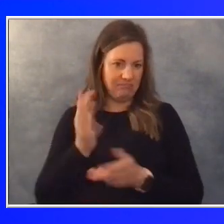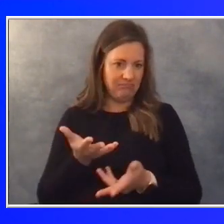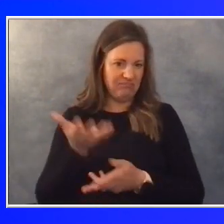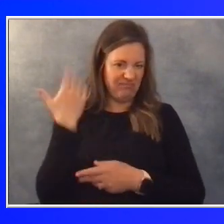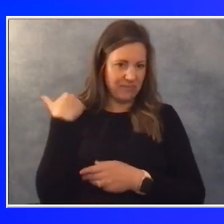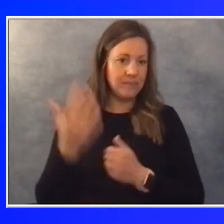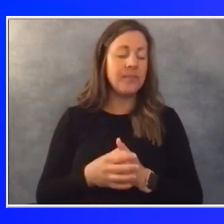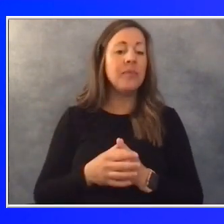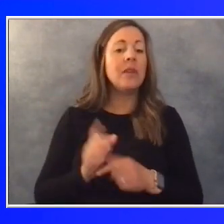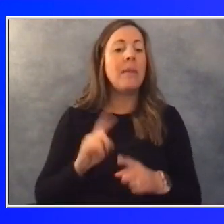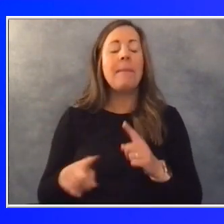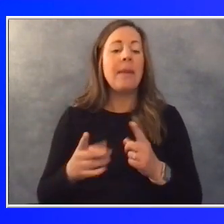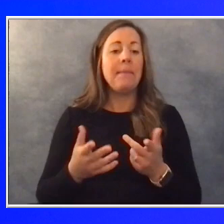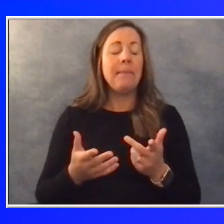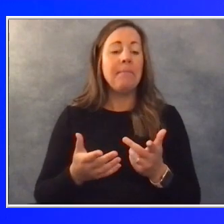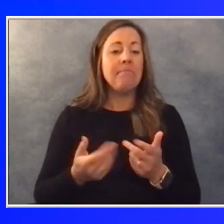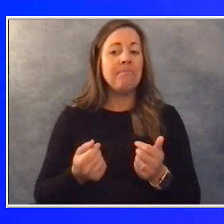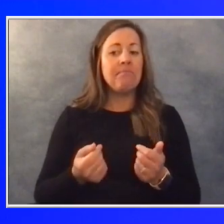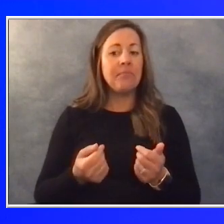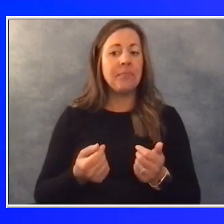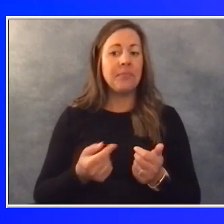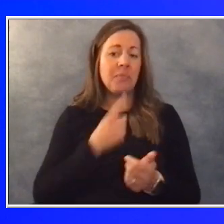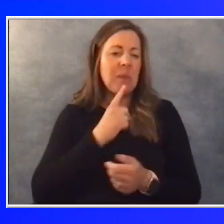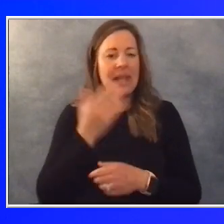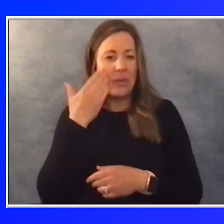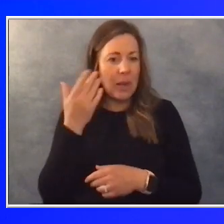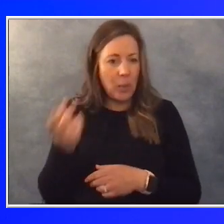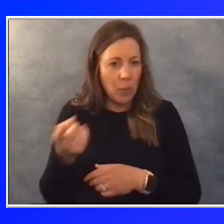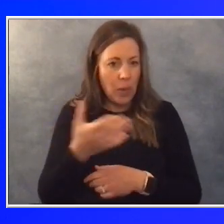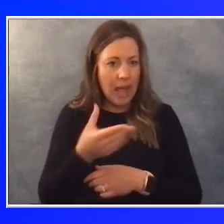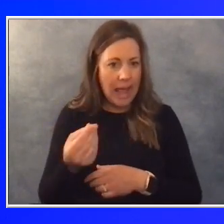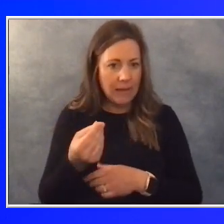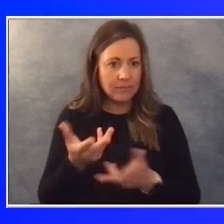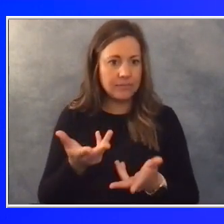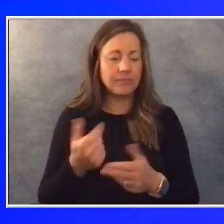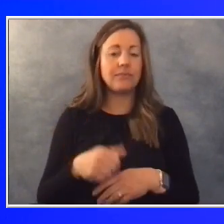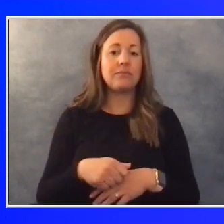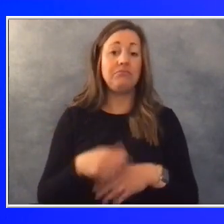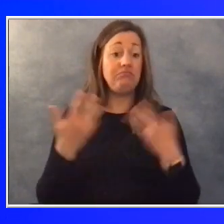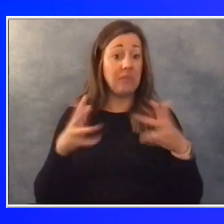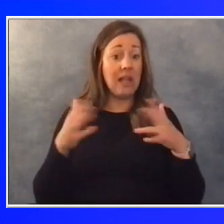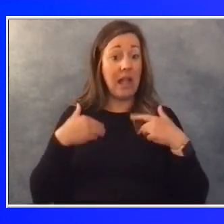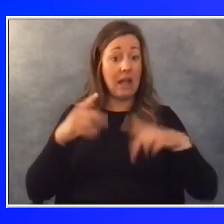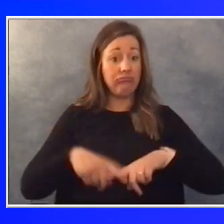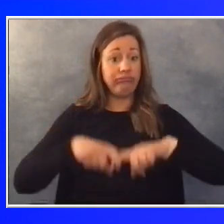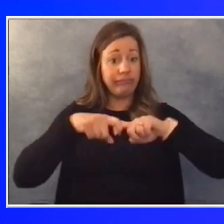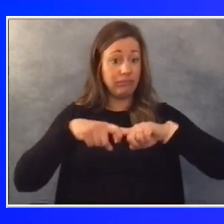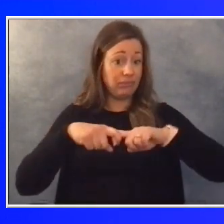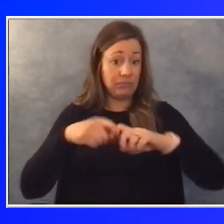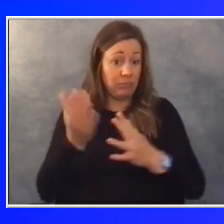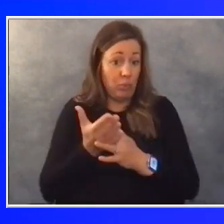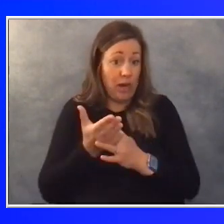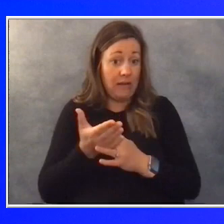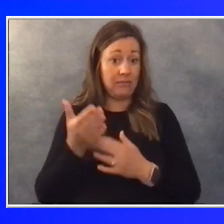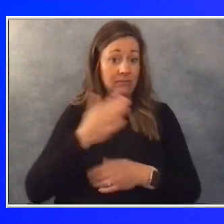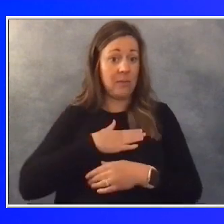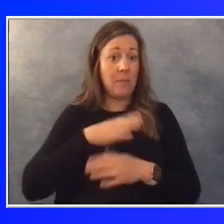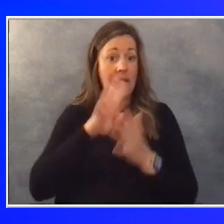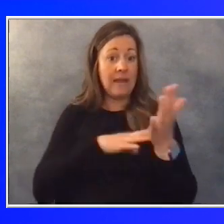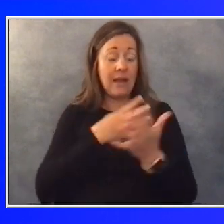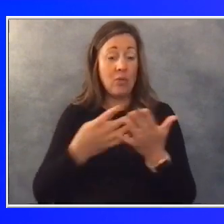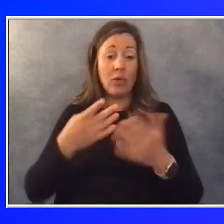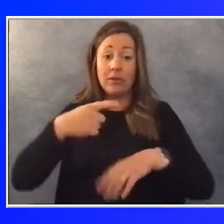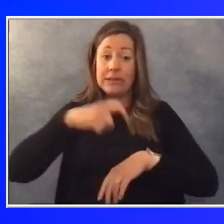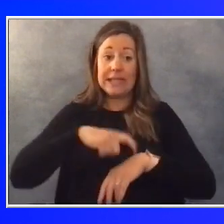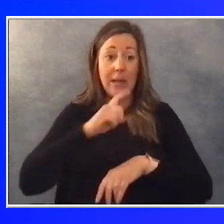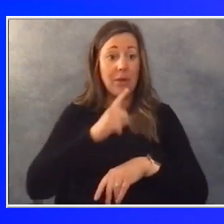but just knew of him, and I had a break in my schedule. The timing was perfect,